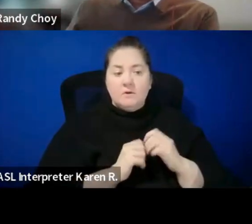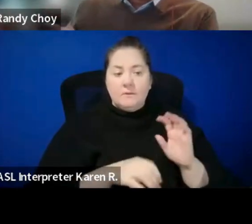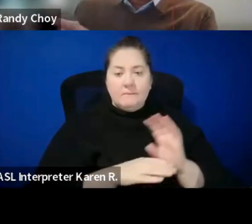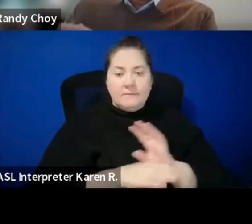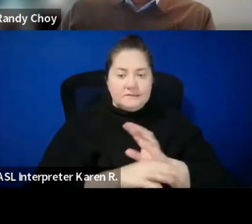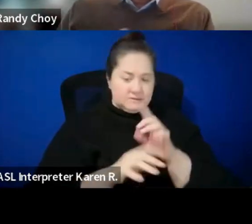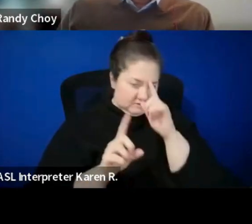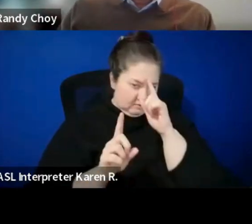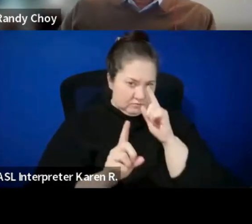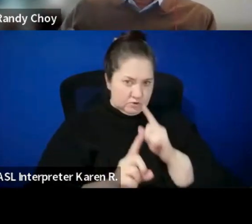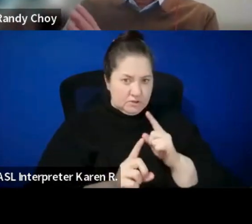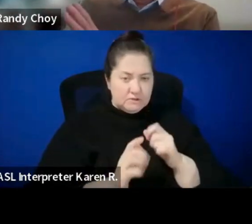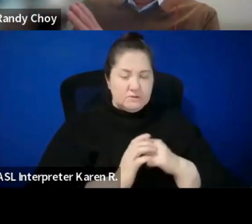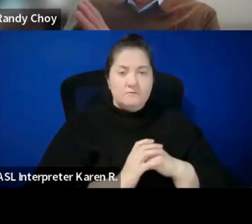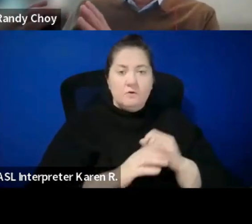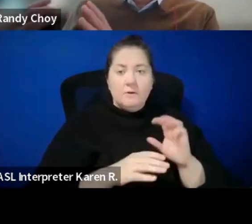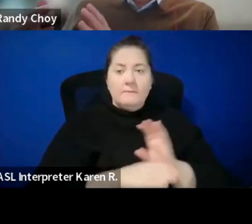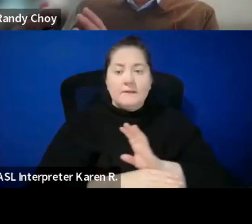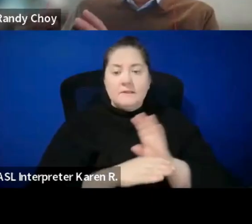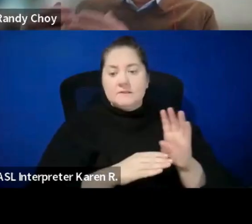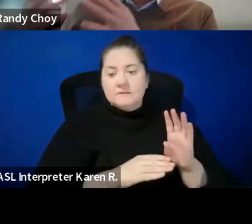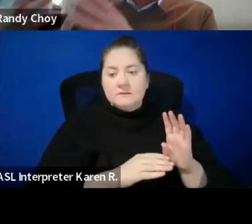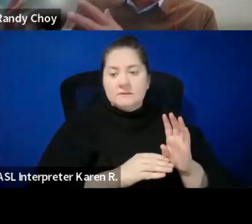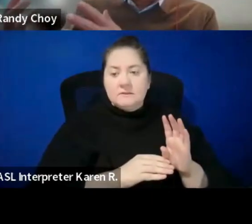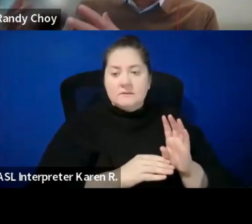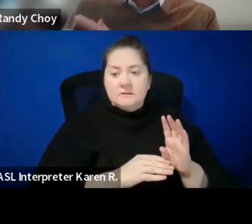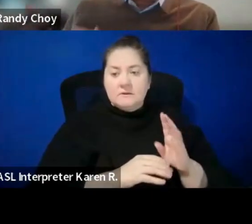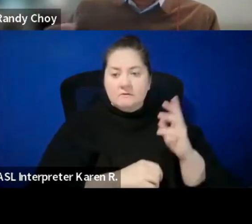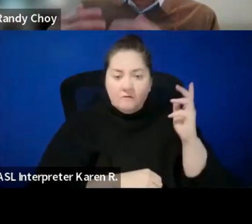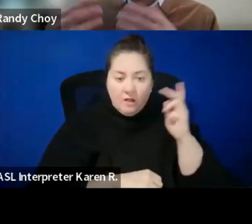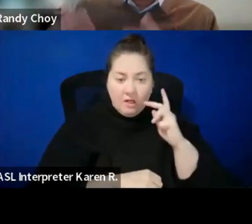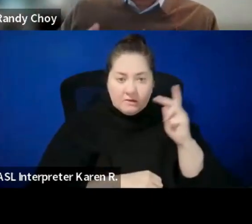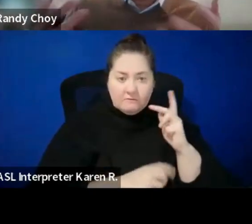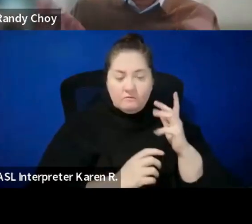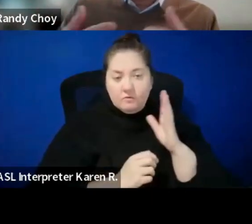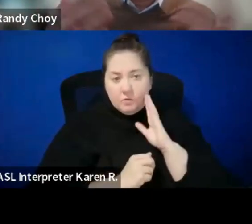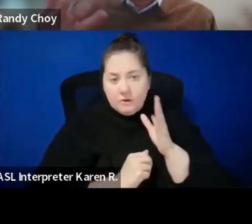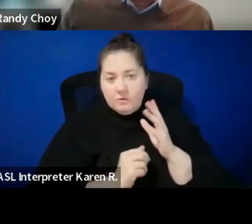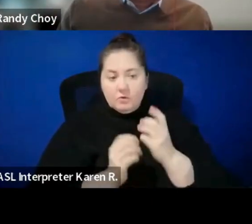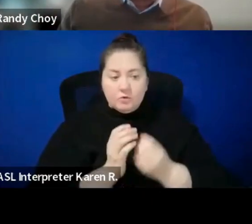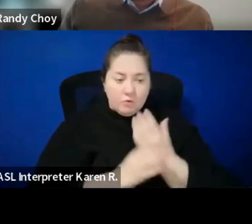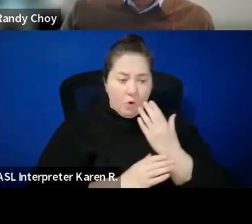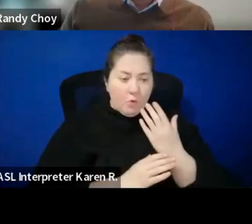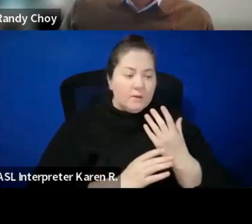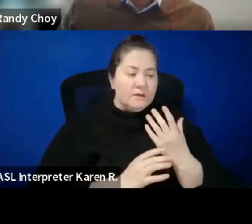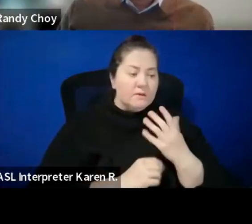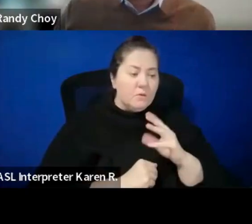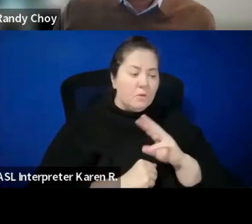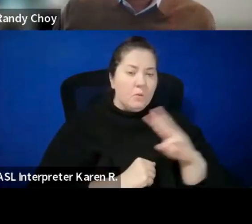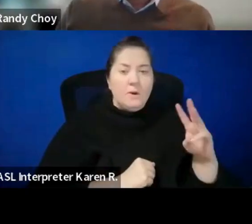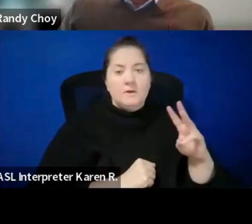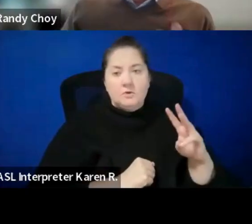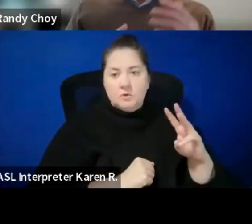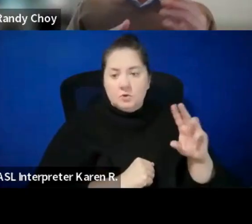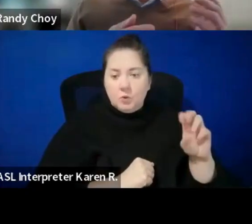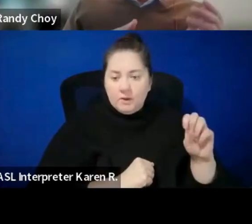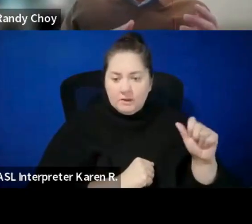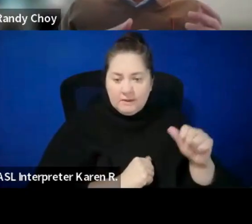business objectives and our business philosophy, if you will, in terms of growing in the Western United